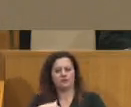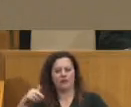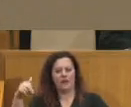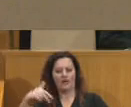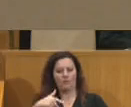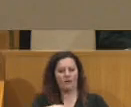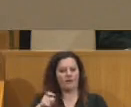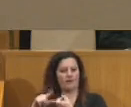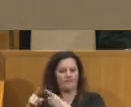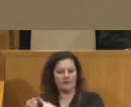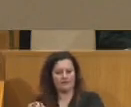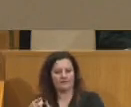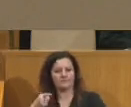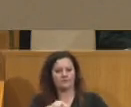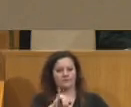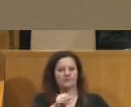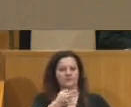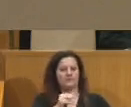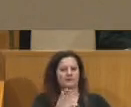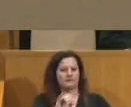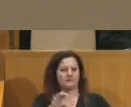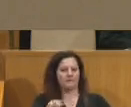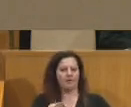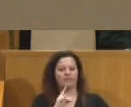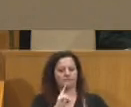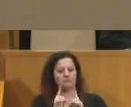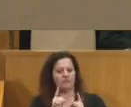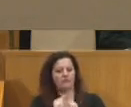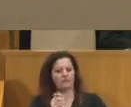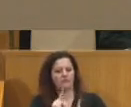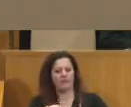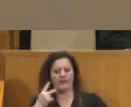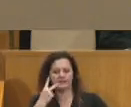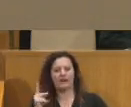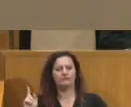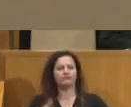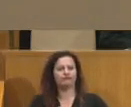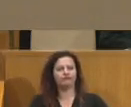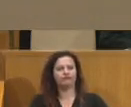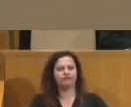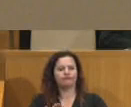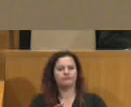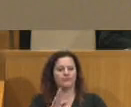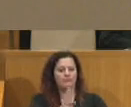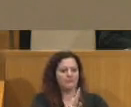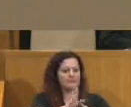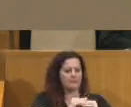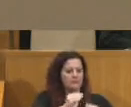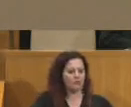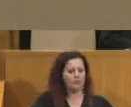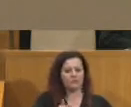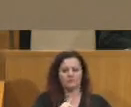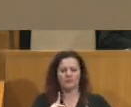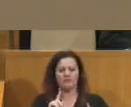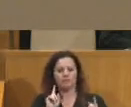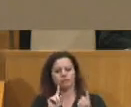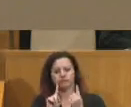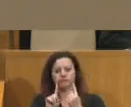thank, I think, the greatest, best campaign team in the state, led by my wife, Kim Graham.